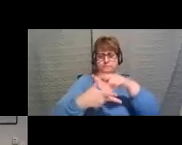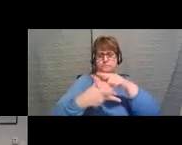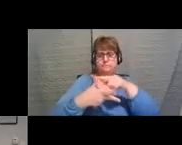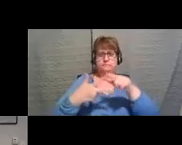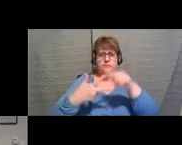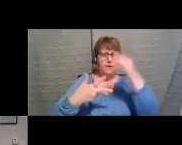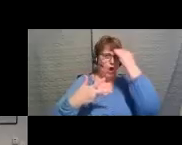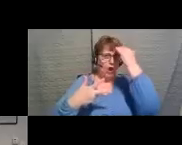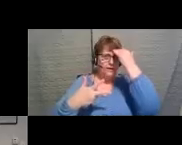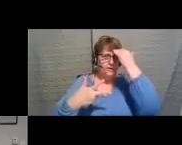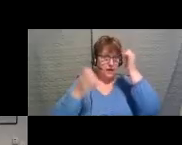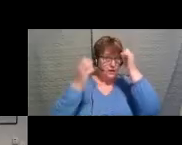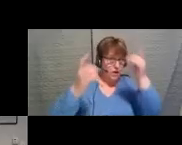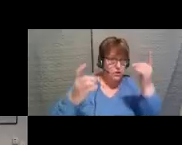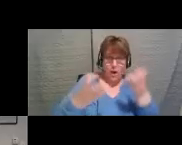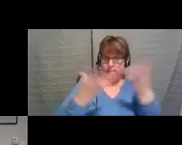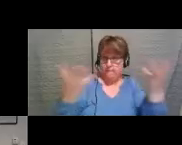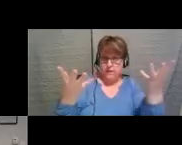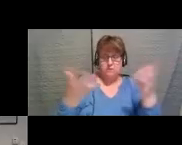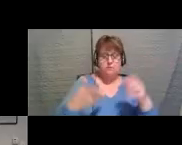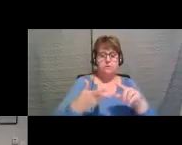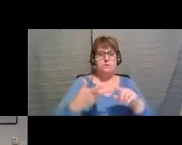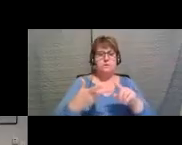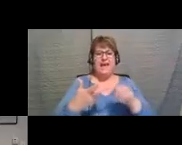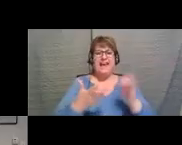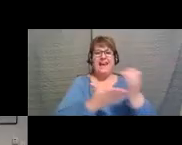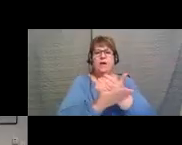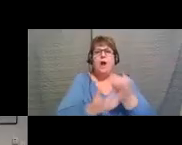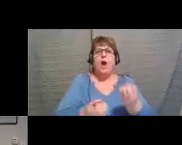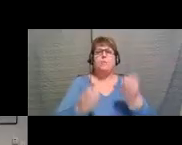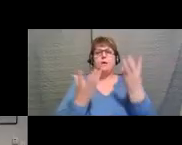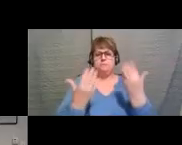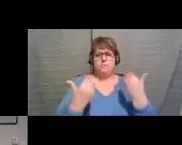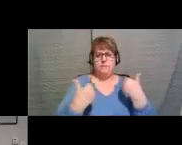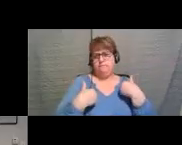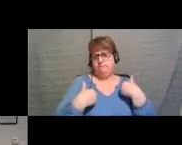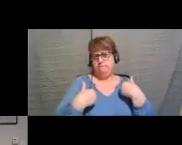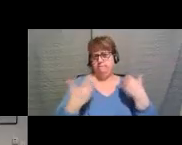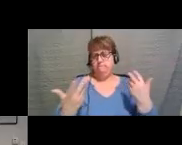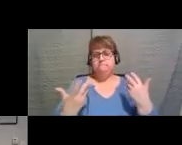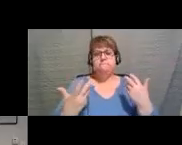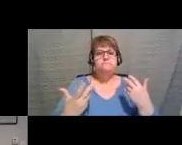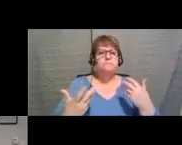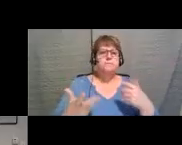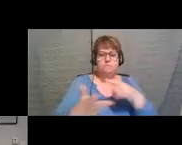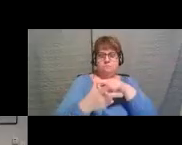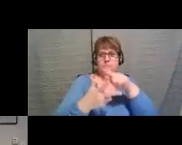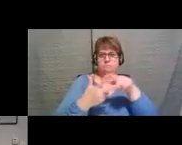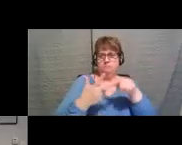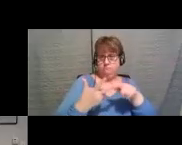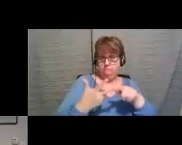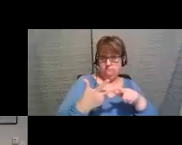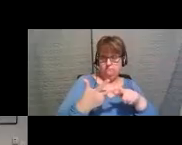Knowledge, how much education do they have? And income, how much money do they make? And the reason these